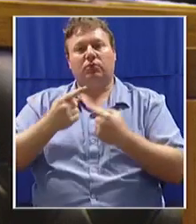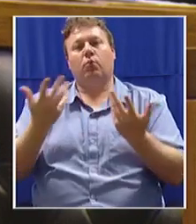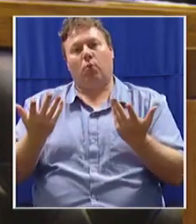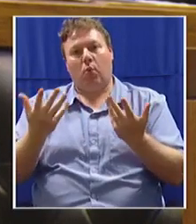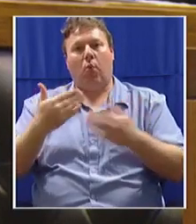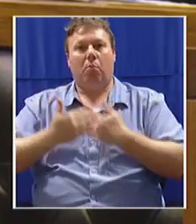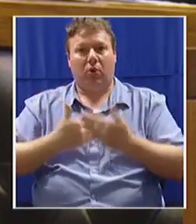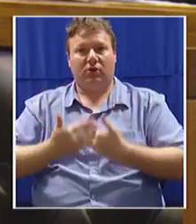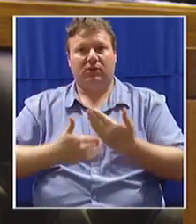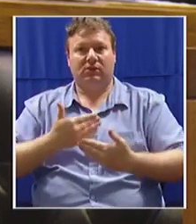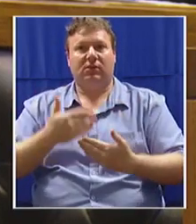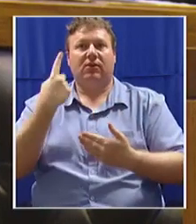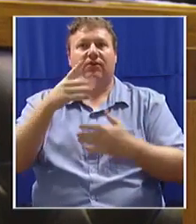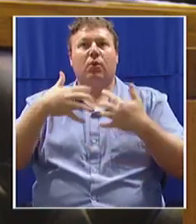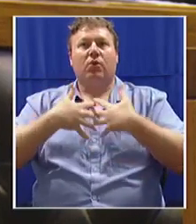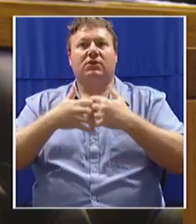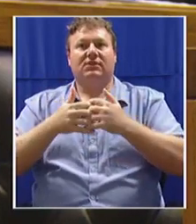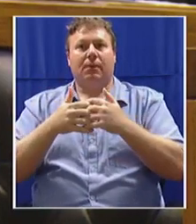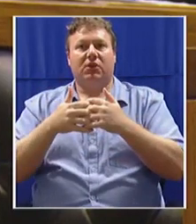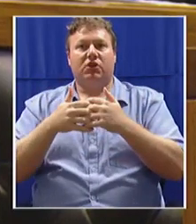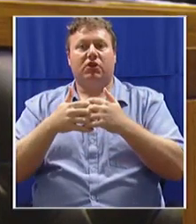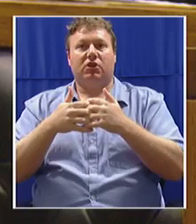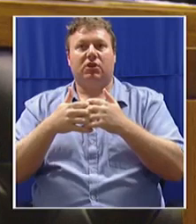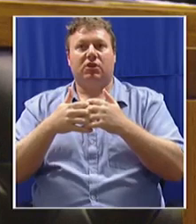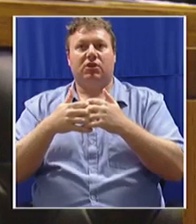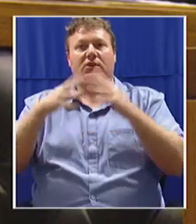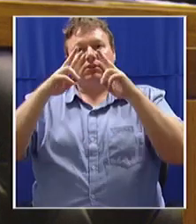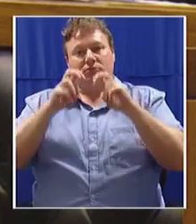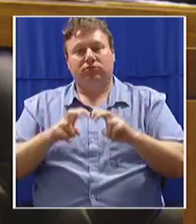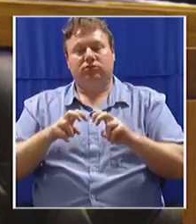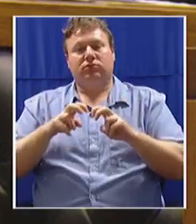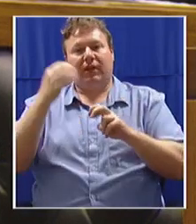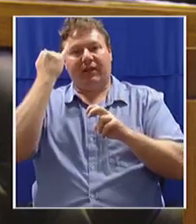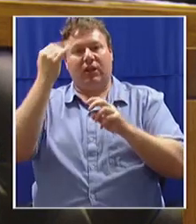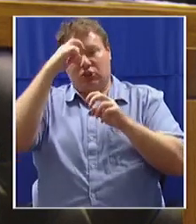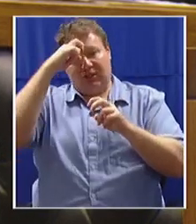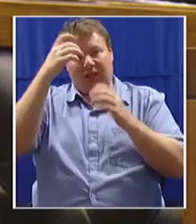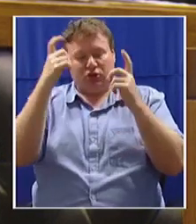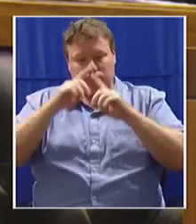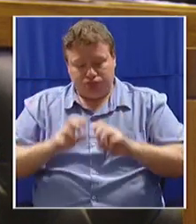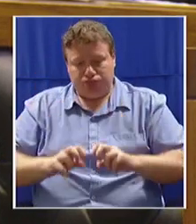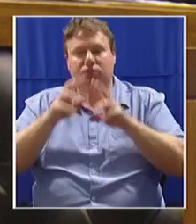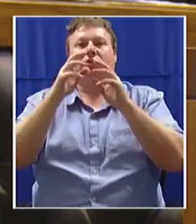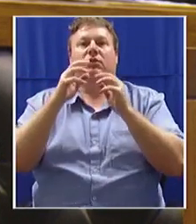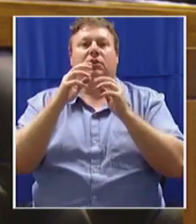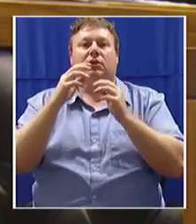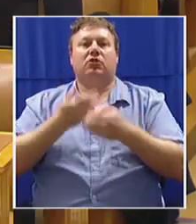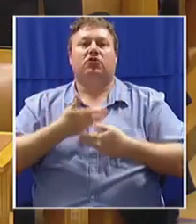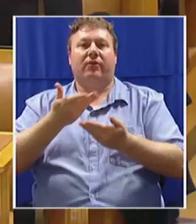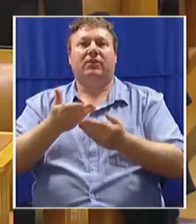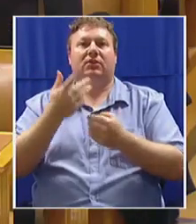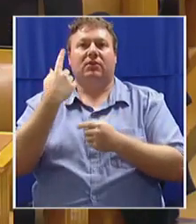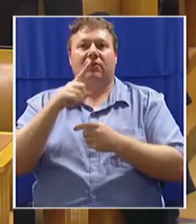of establishing the intelligence services in any government departments and